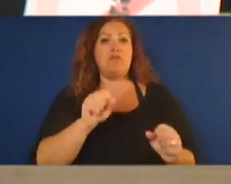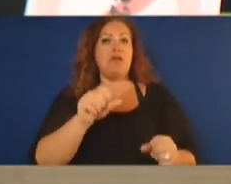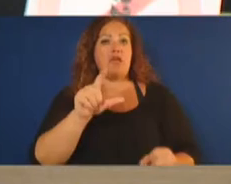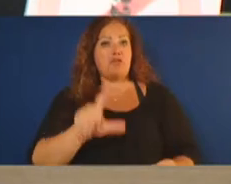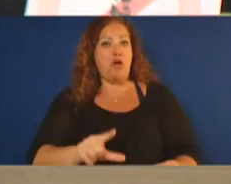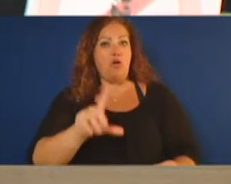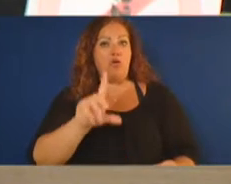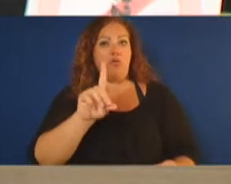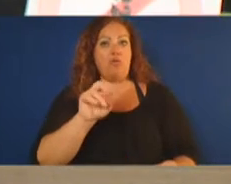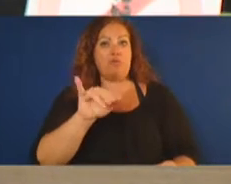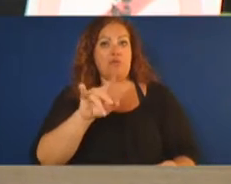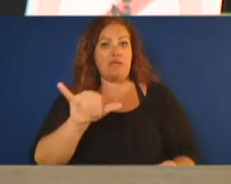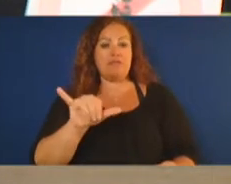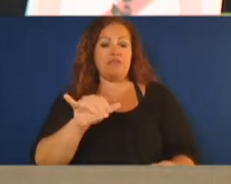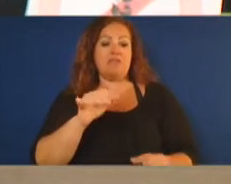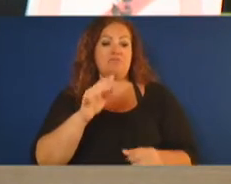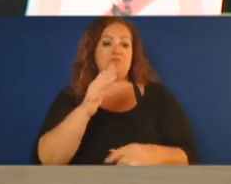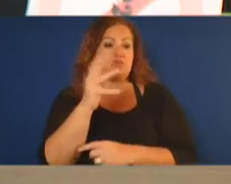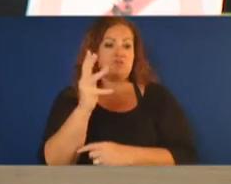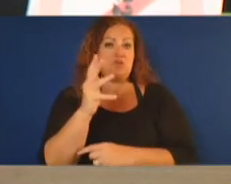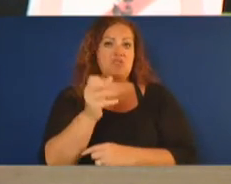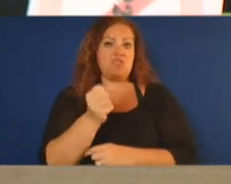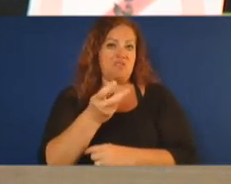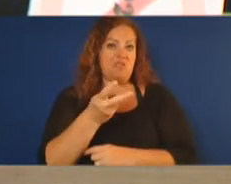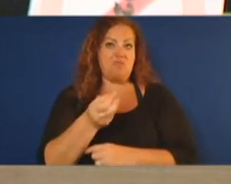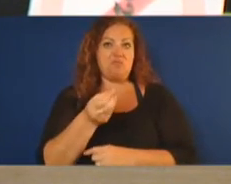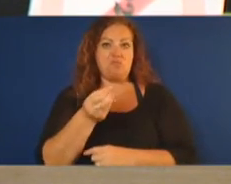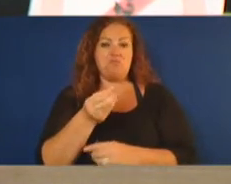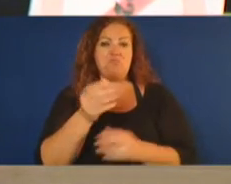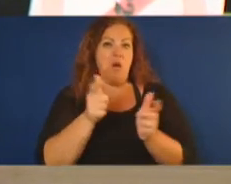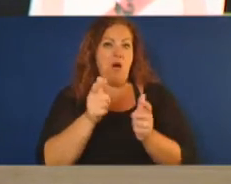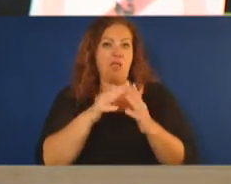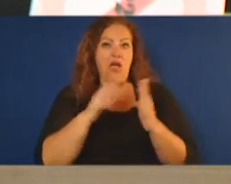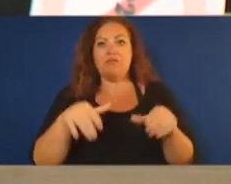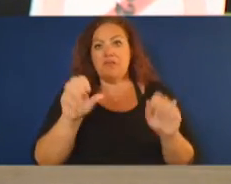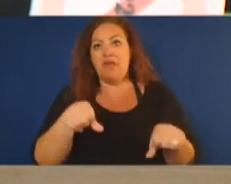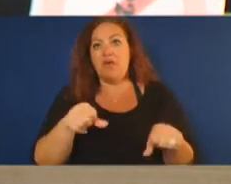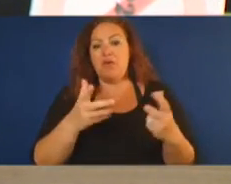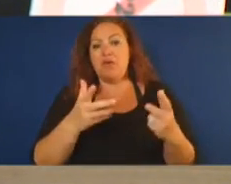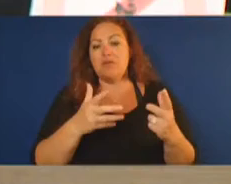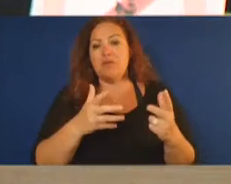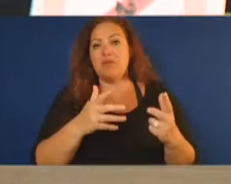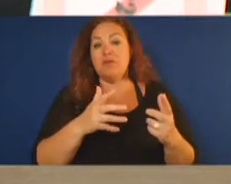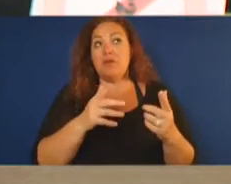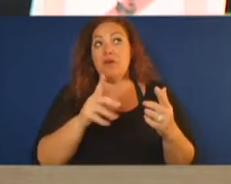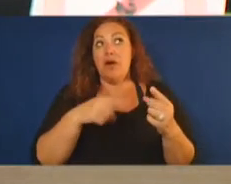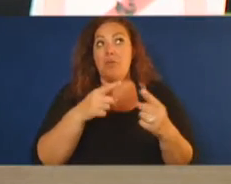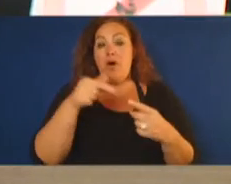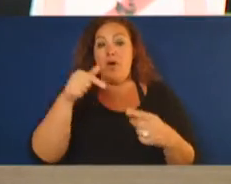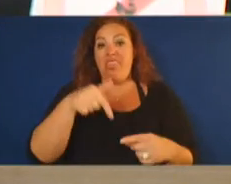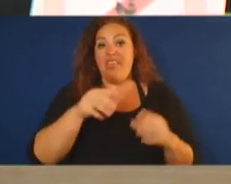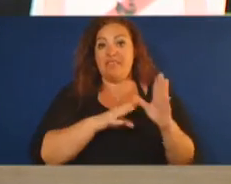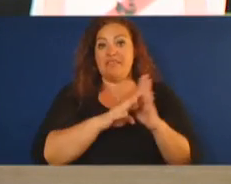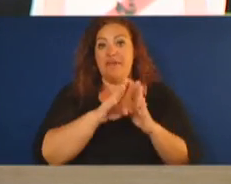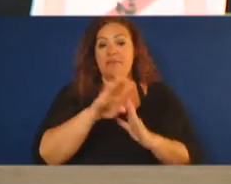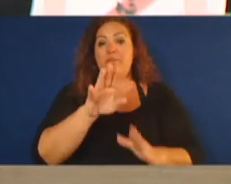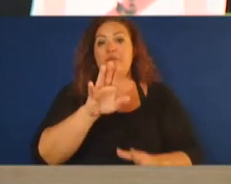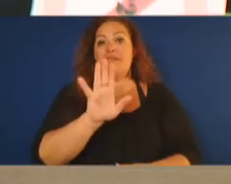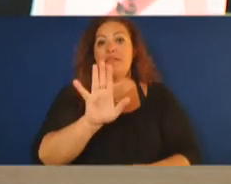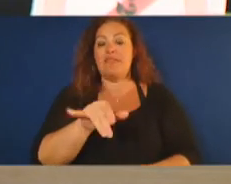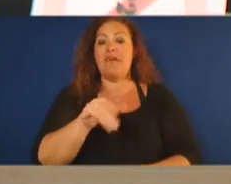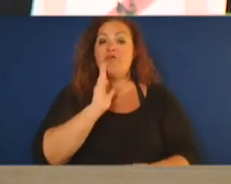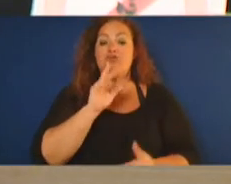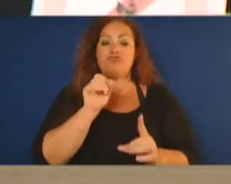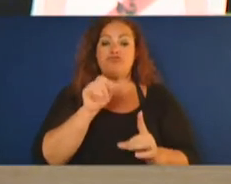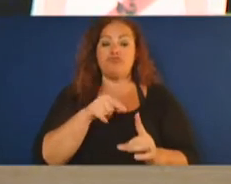trees build a couple small houses they would probably be able to do that um in regards to this development it does trigger the post